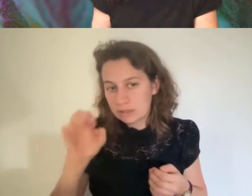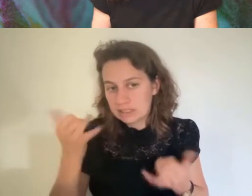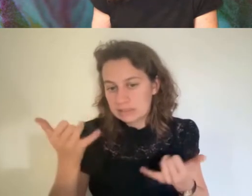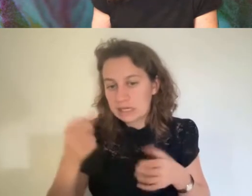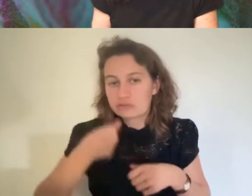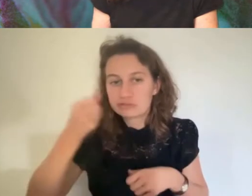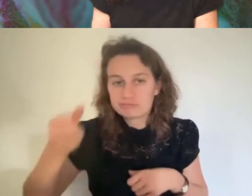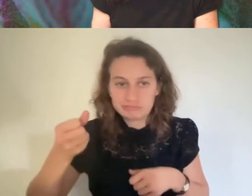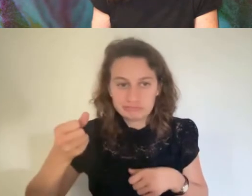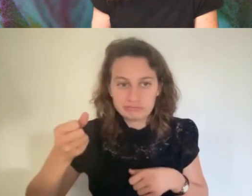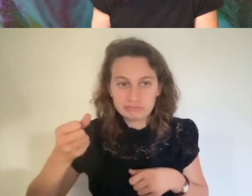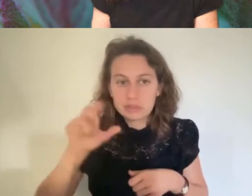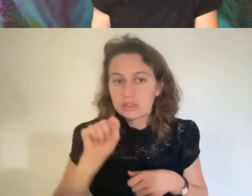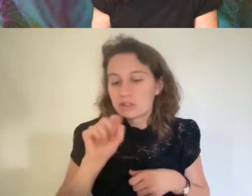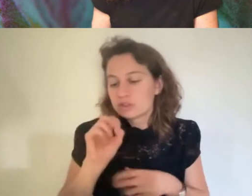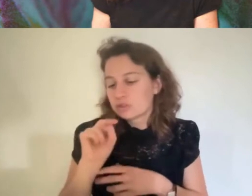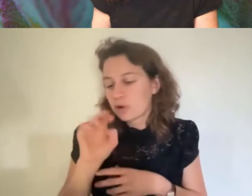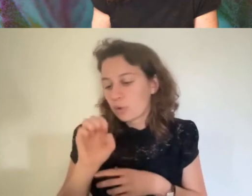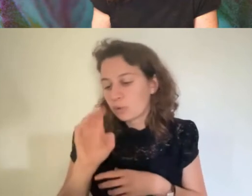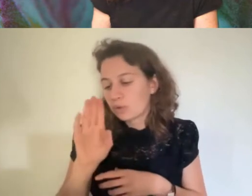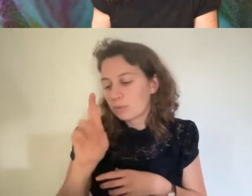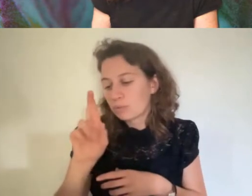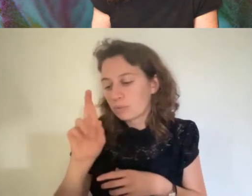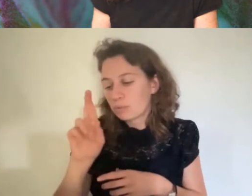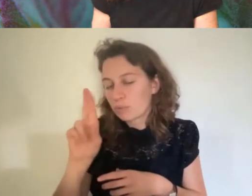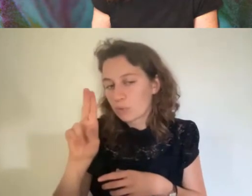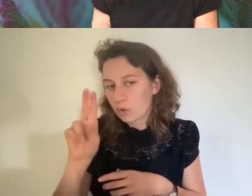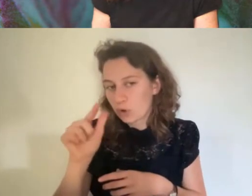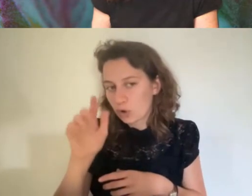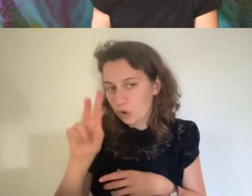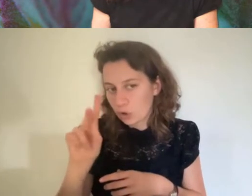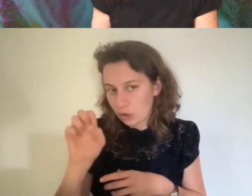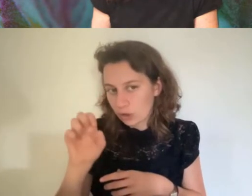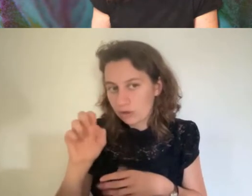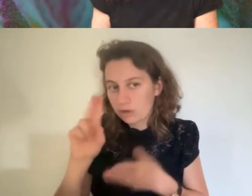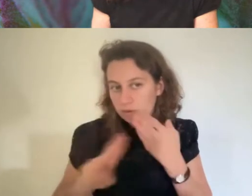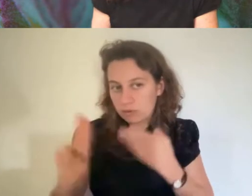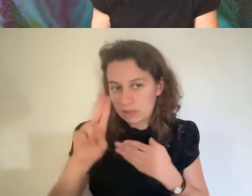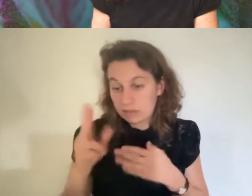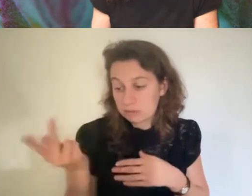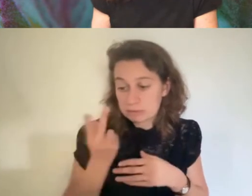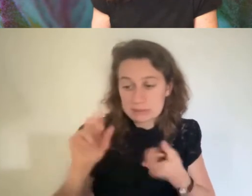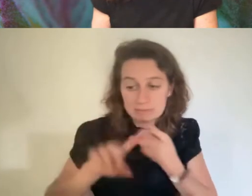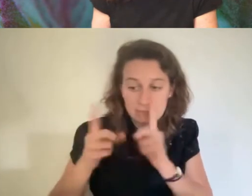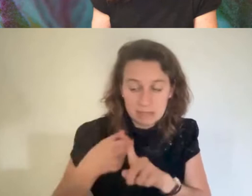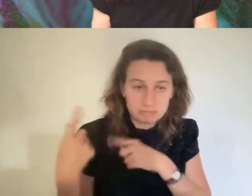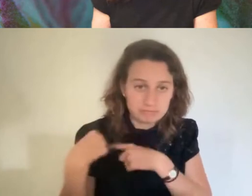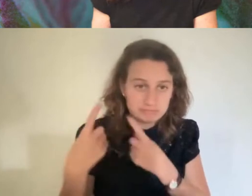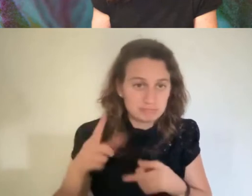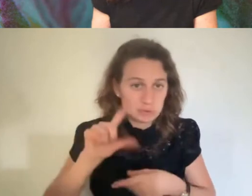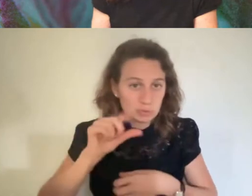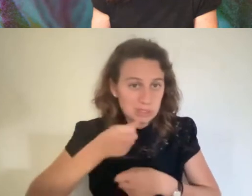assignment at Stony Brook University. And we also are friends for over almost 20 years. And so